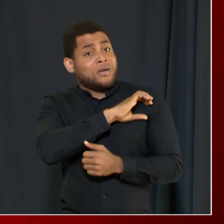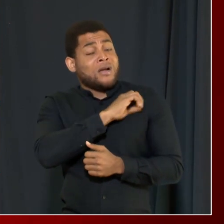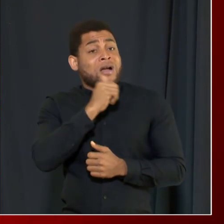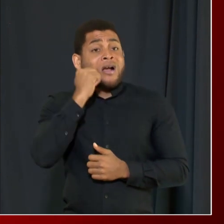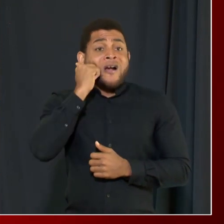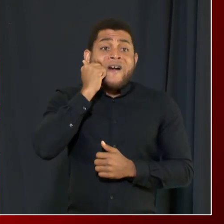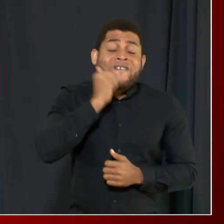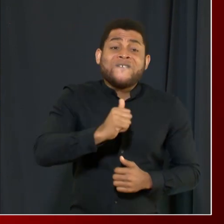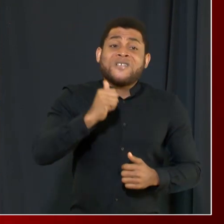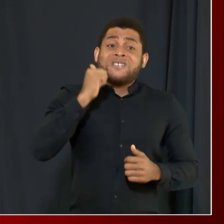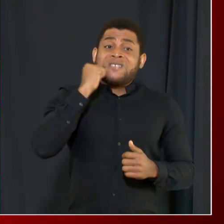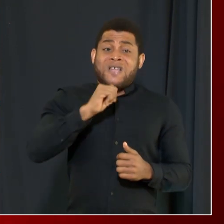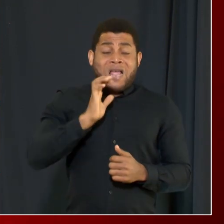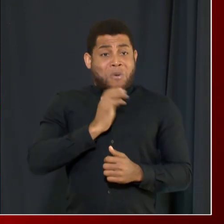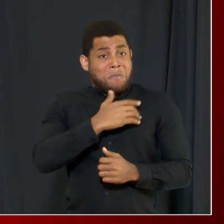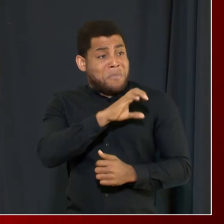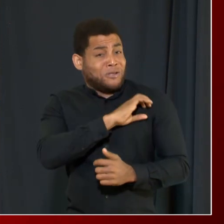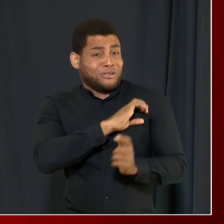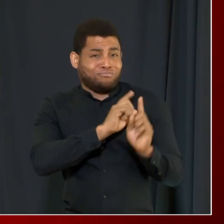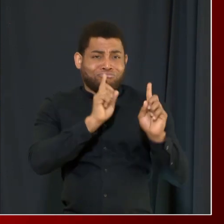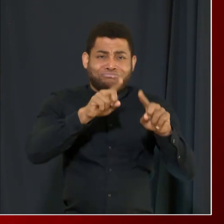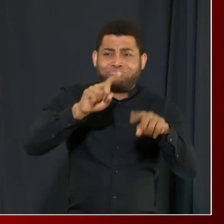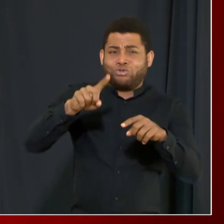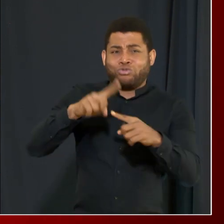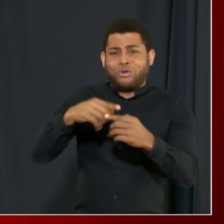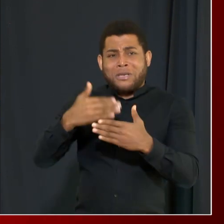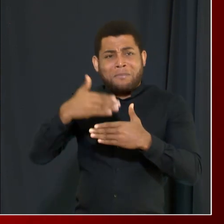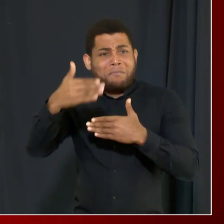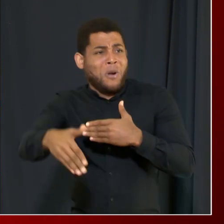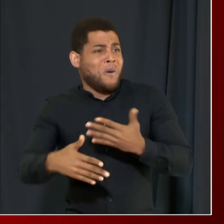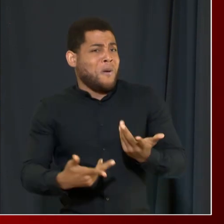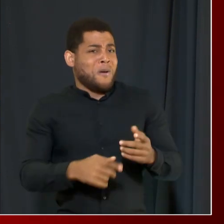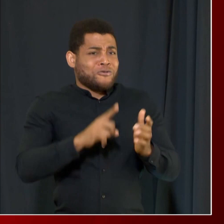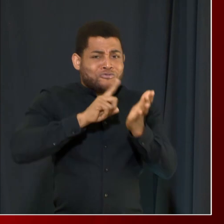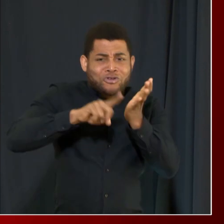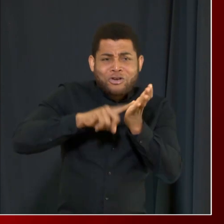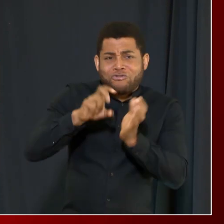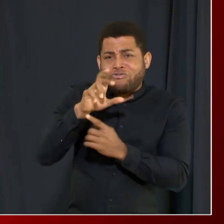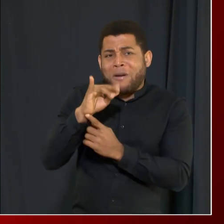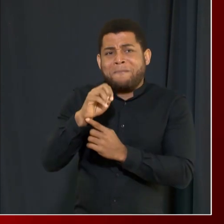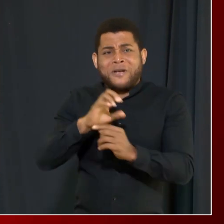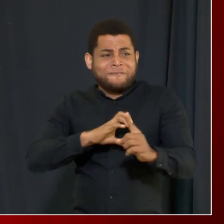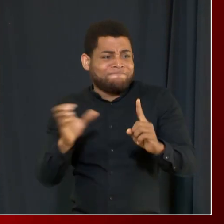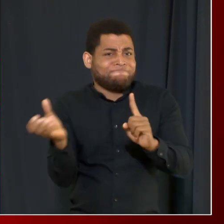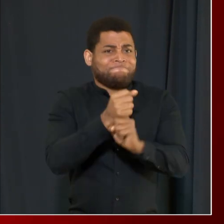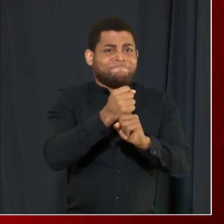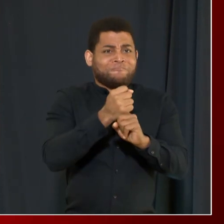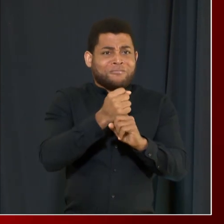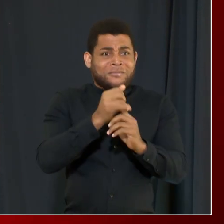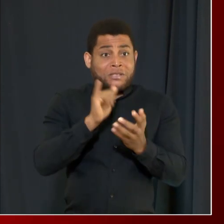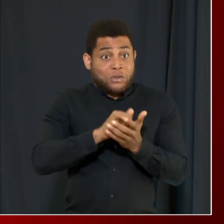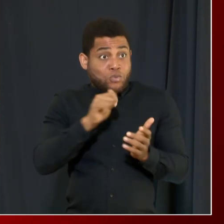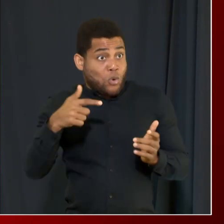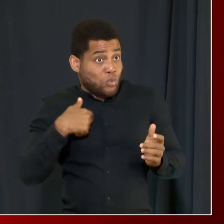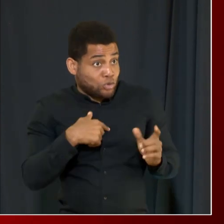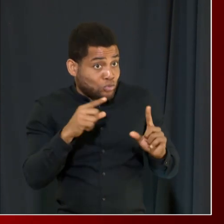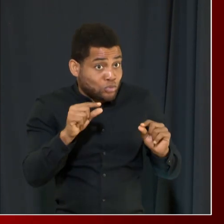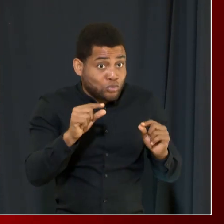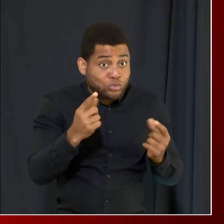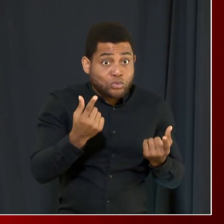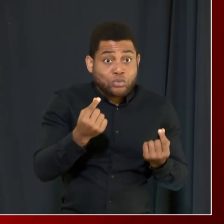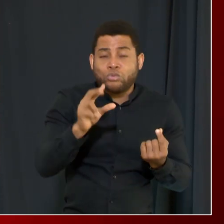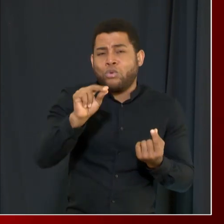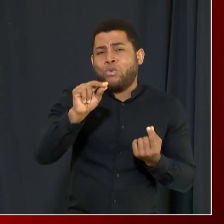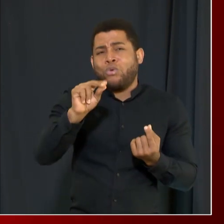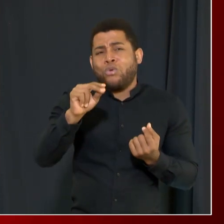Department patrol our neighborhoods. They investigate crimes and make arrests, but that is not all that we do. Our officers also engage our